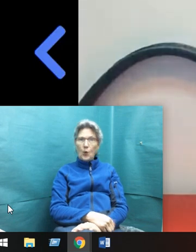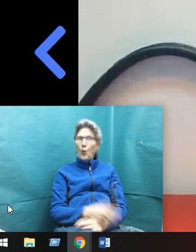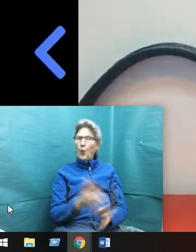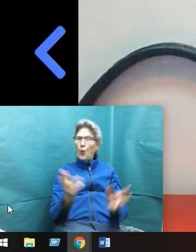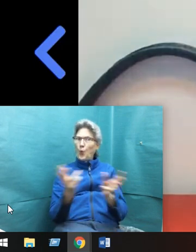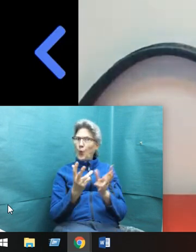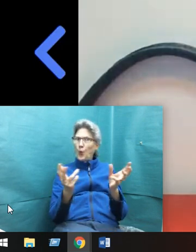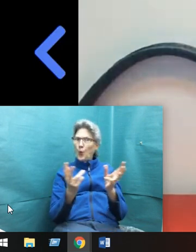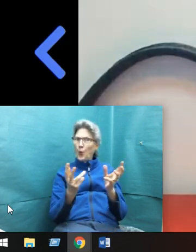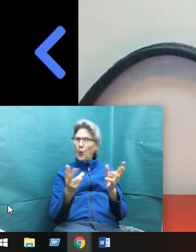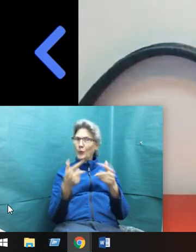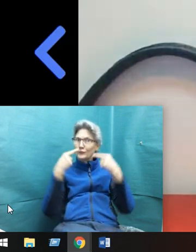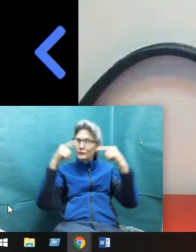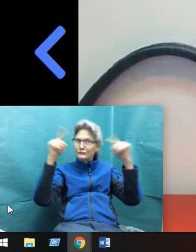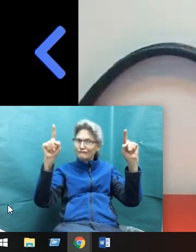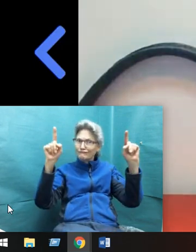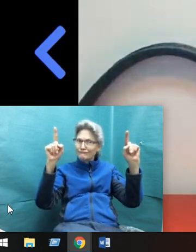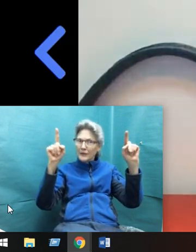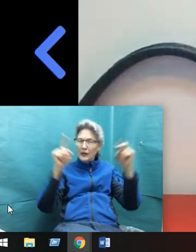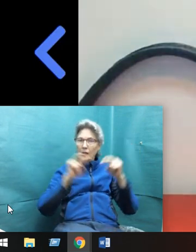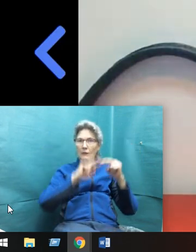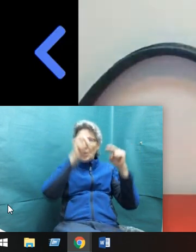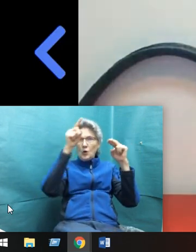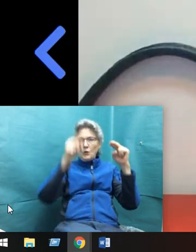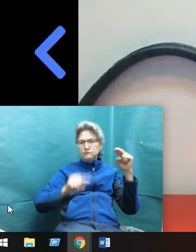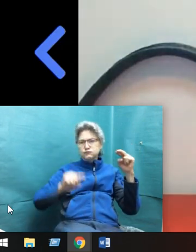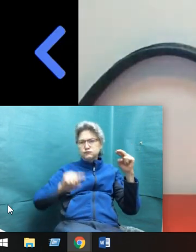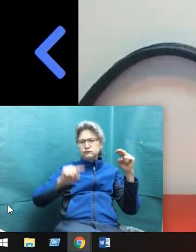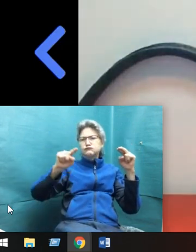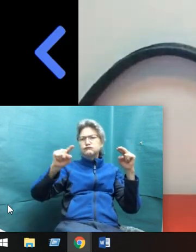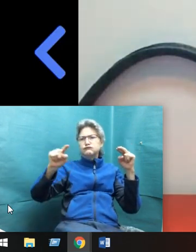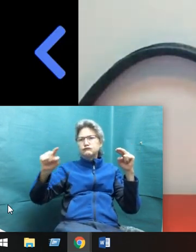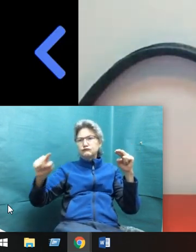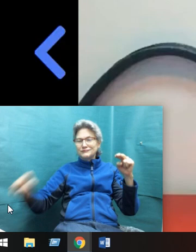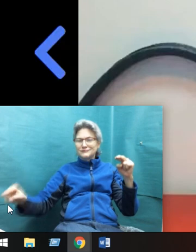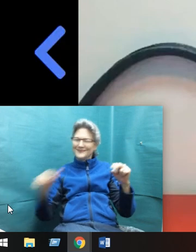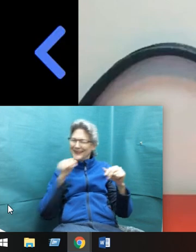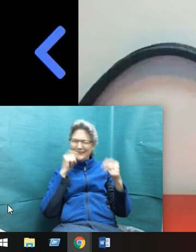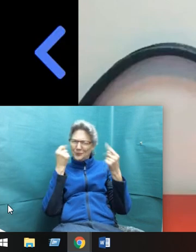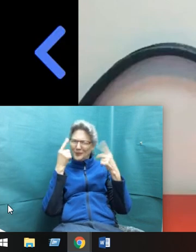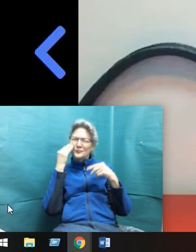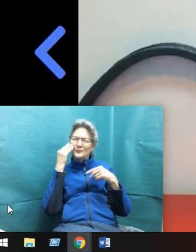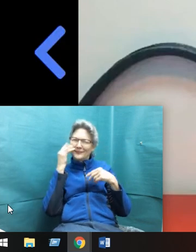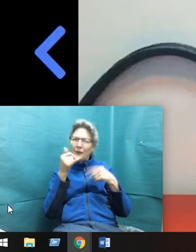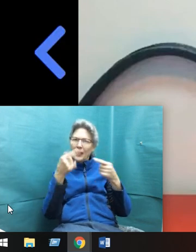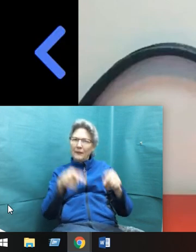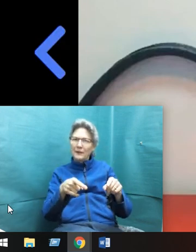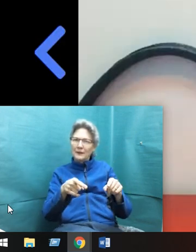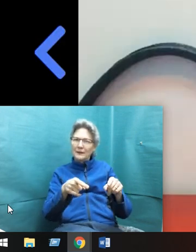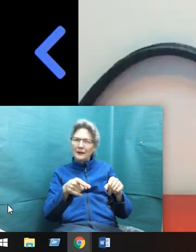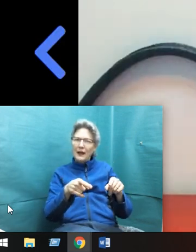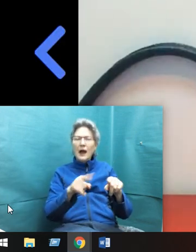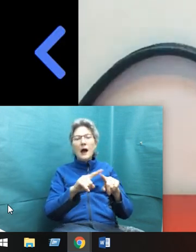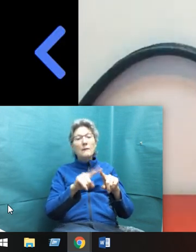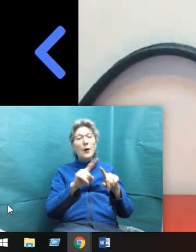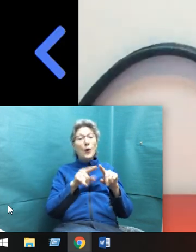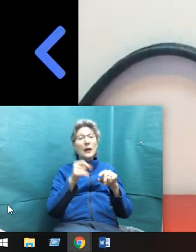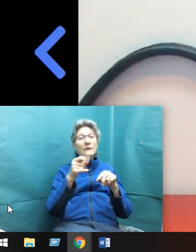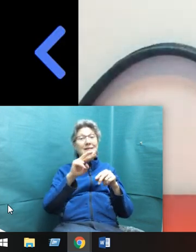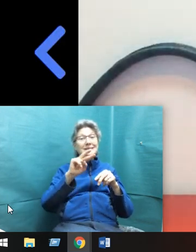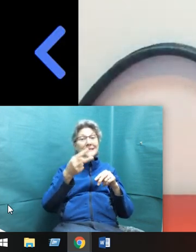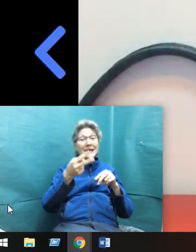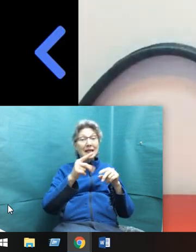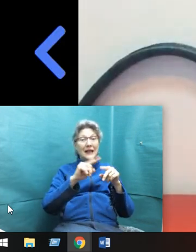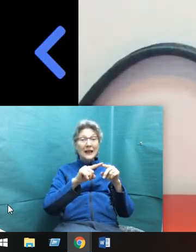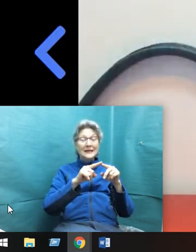Ooh, makes it. Yeah, made it over that hill. That's not surprising. We knew that would happen, right? But what if the second